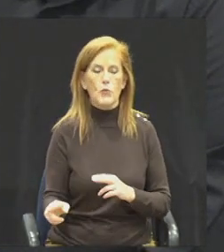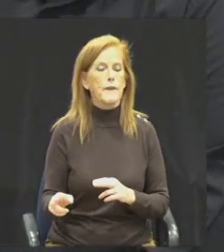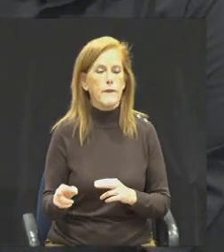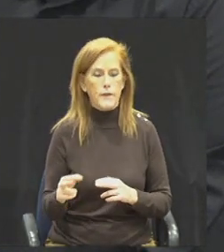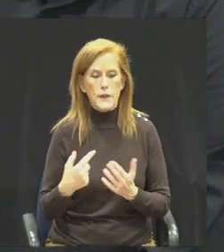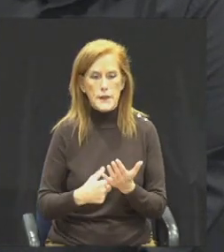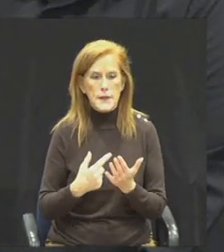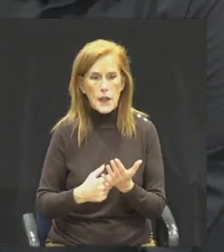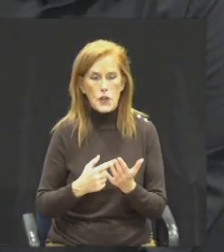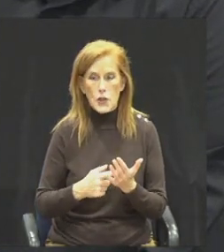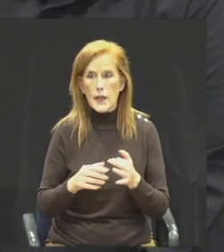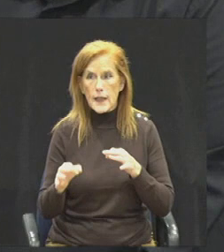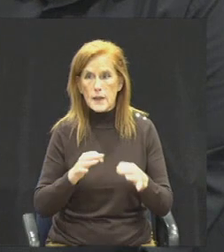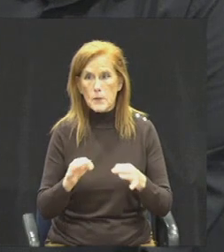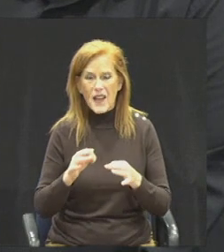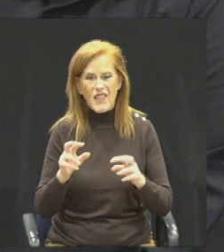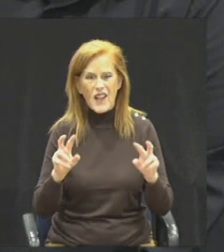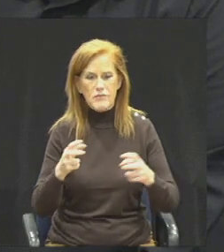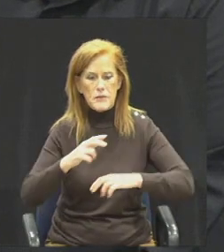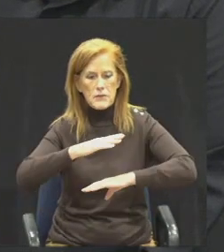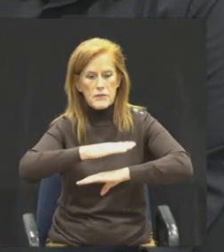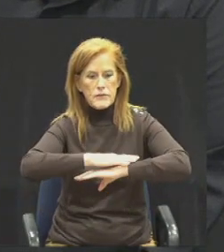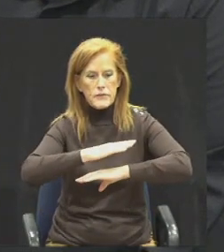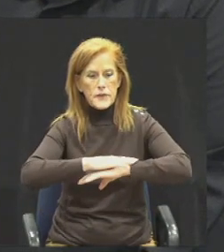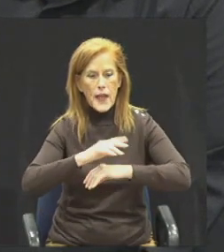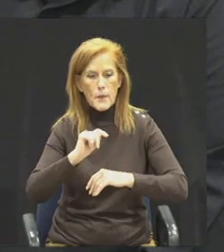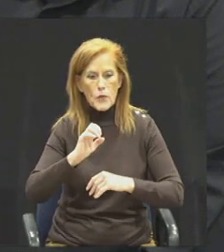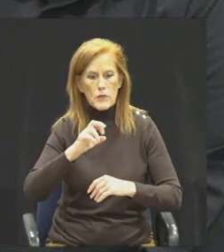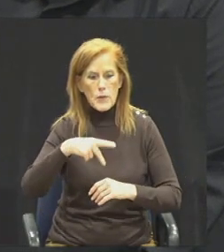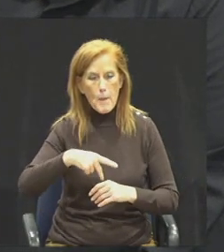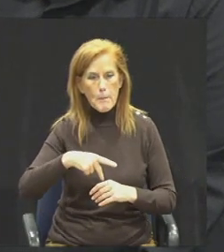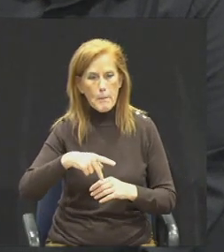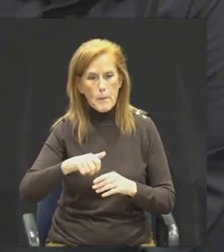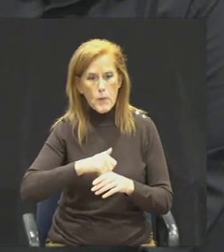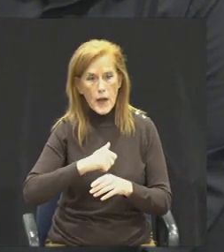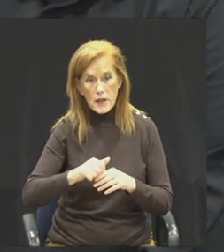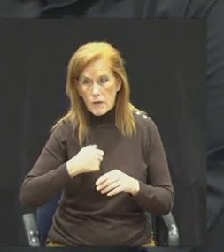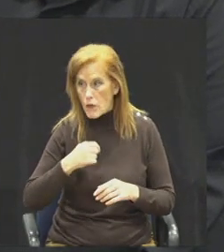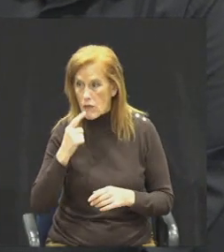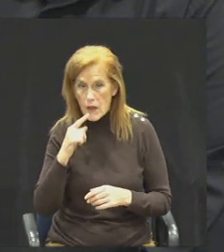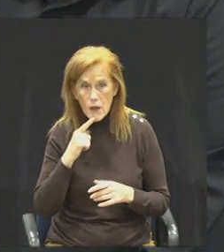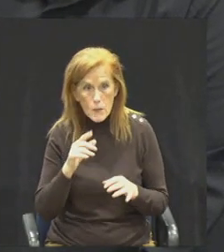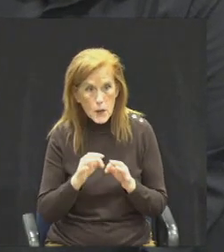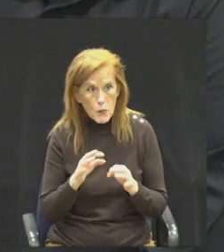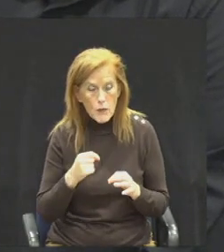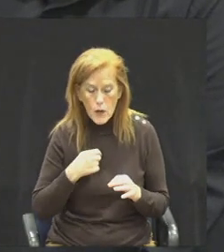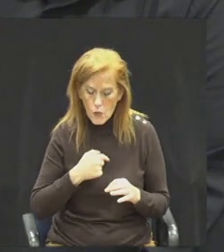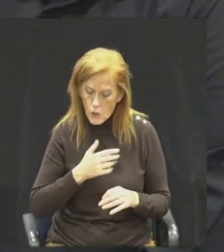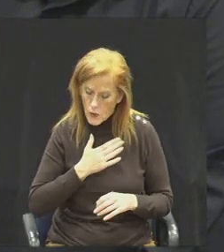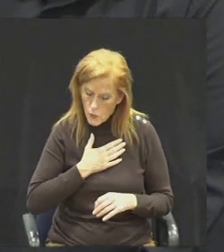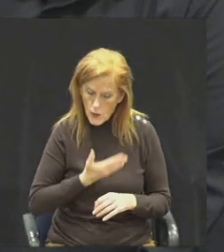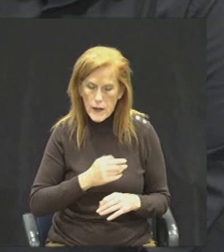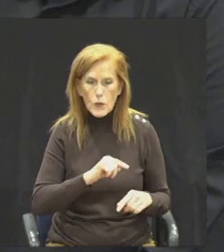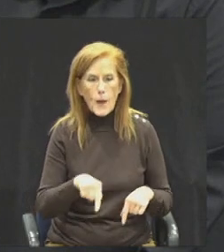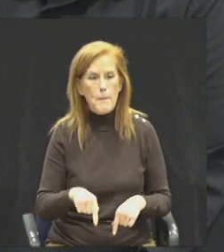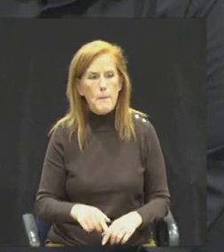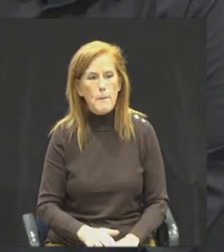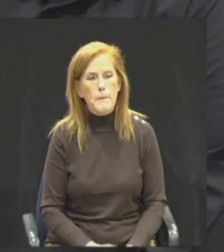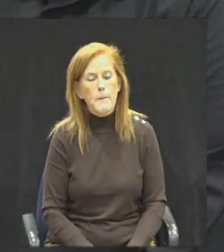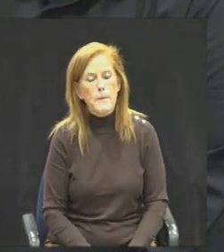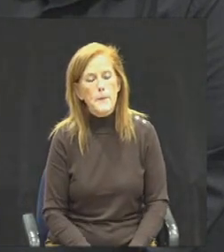about the tabletop itself or something like that. If you feel like that would be something that would be beneficial, we're certainly open to that. So.